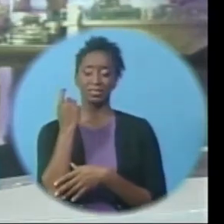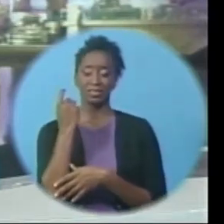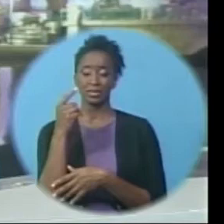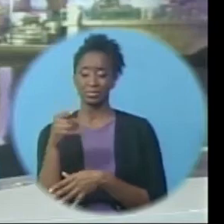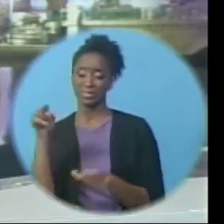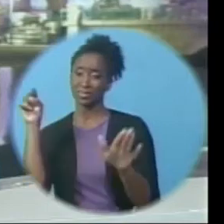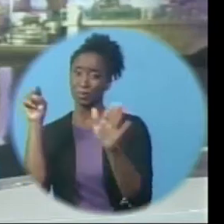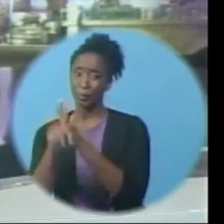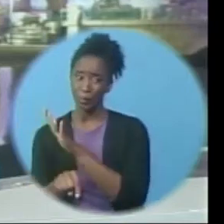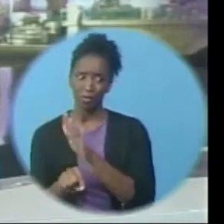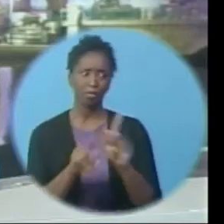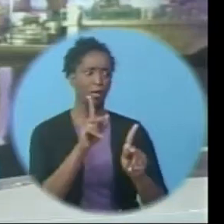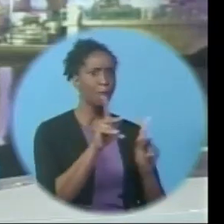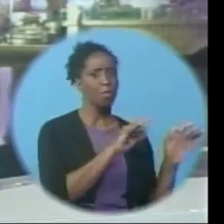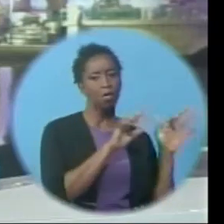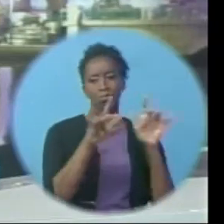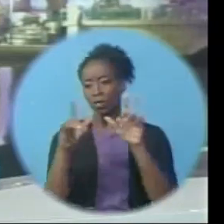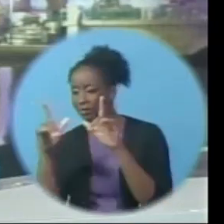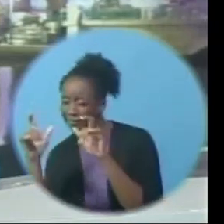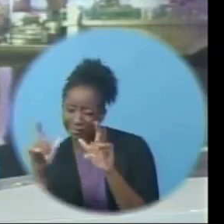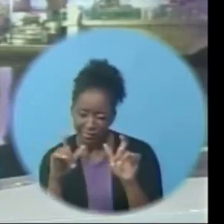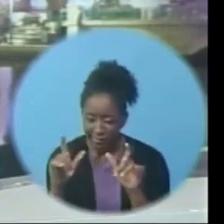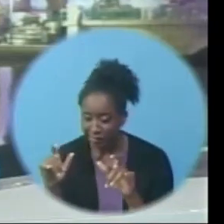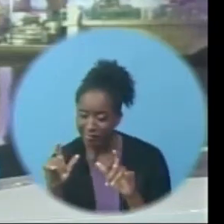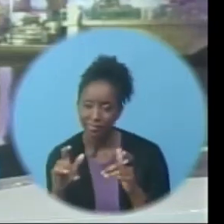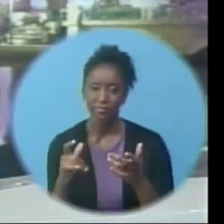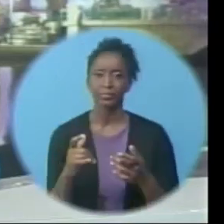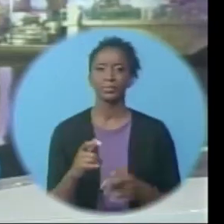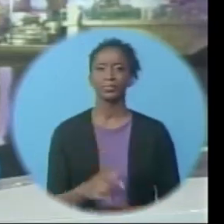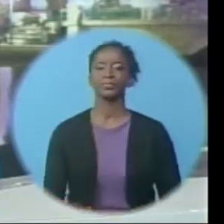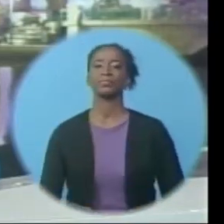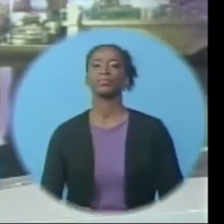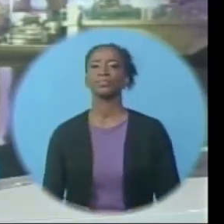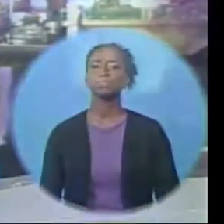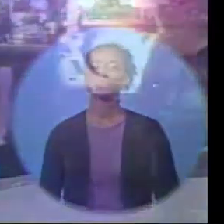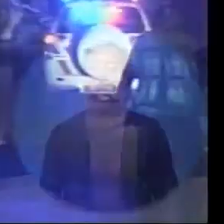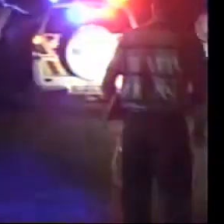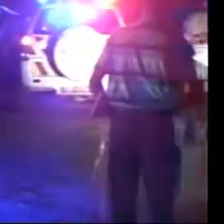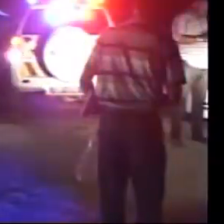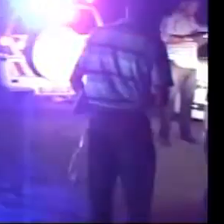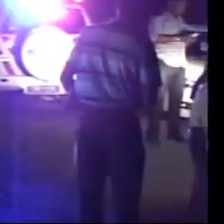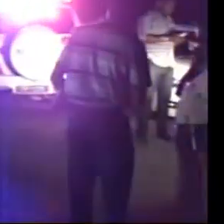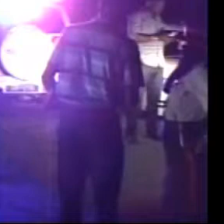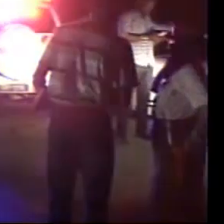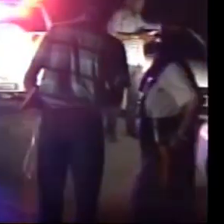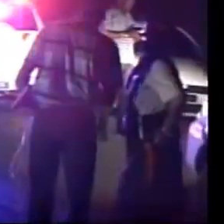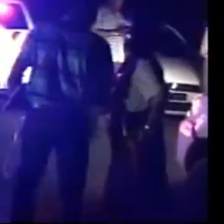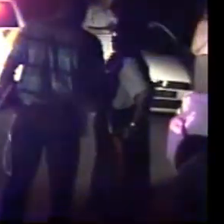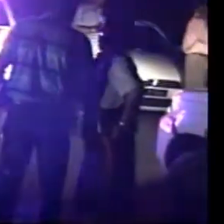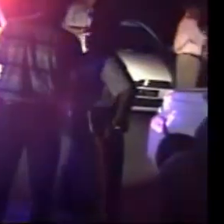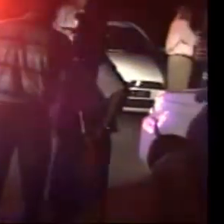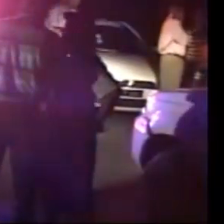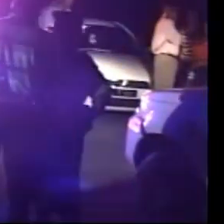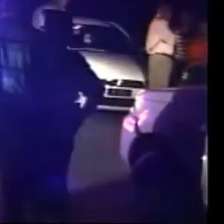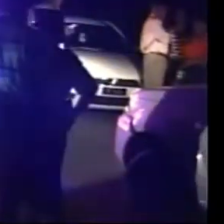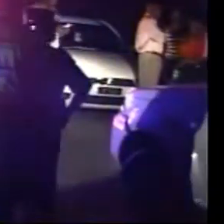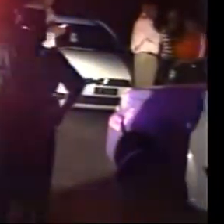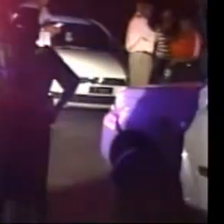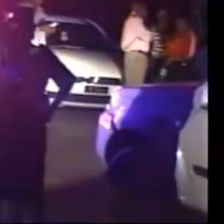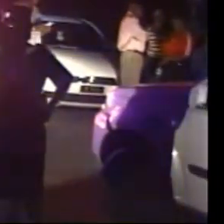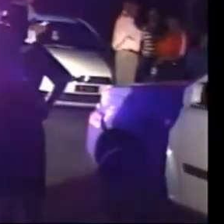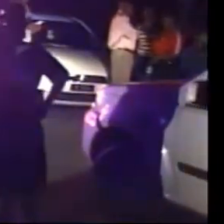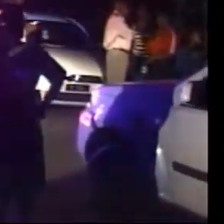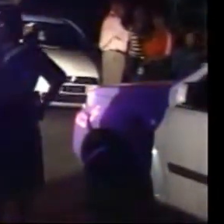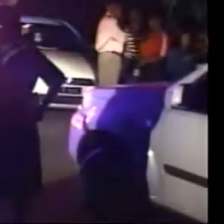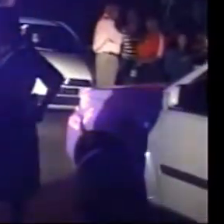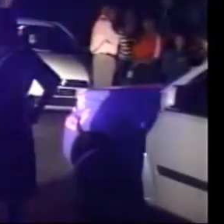murder yesterday, where a number of people did just that. They entered the area and took video of the body of